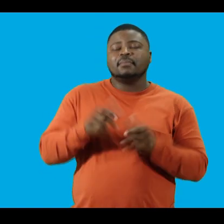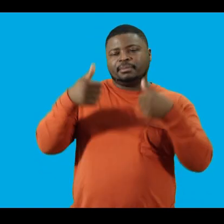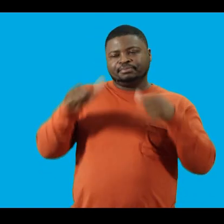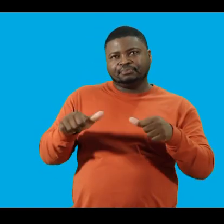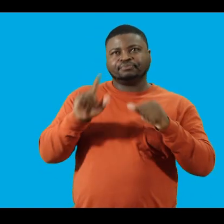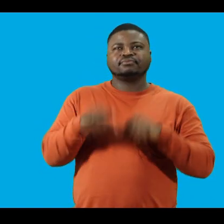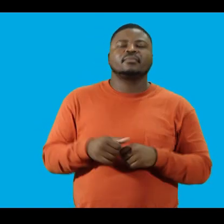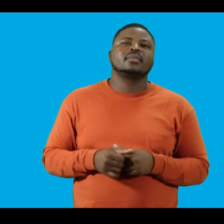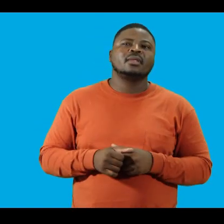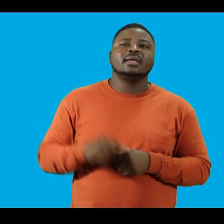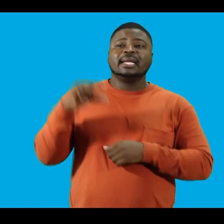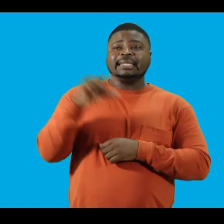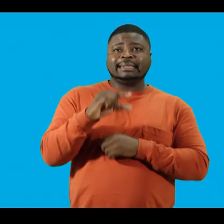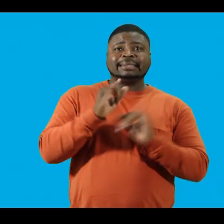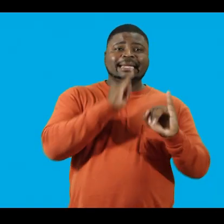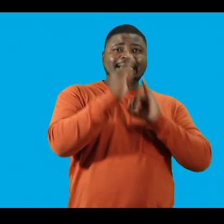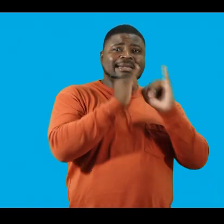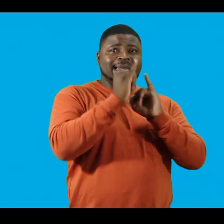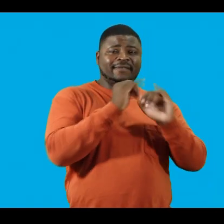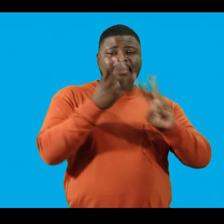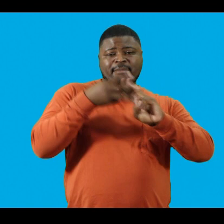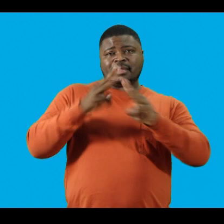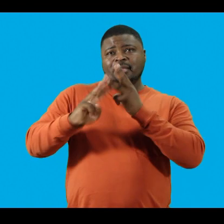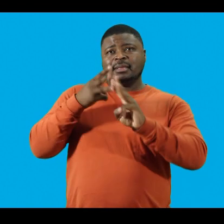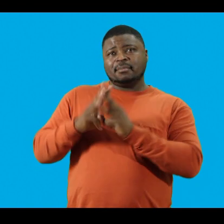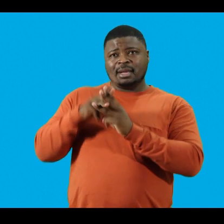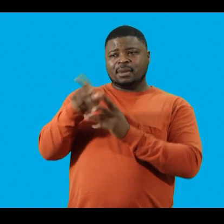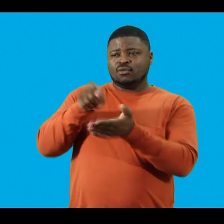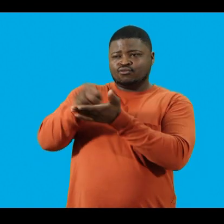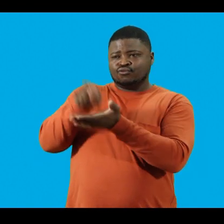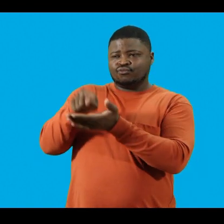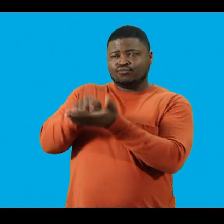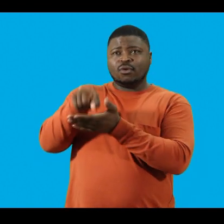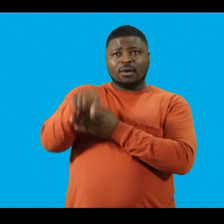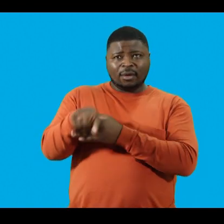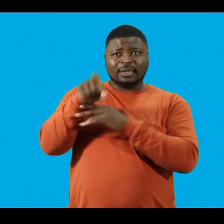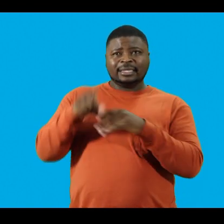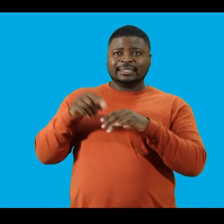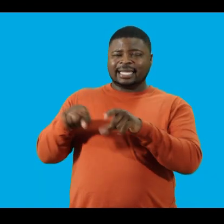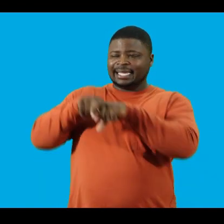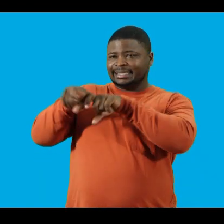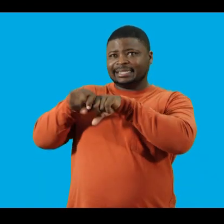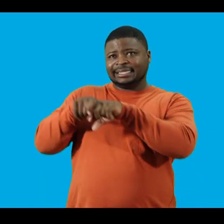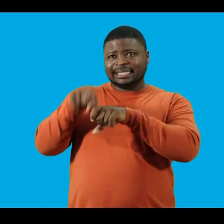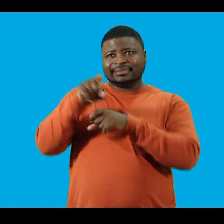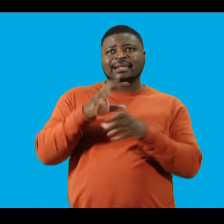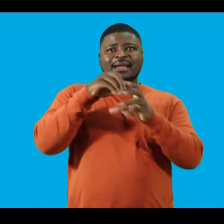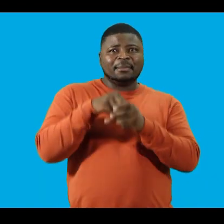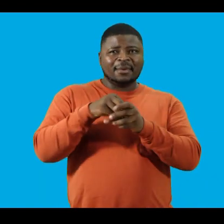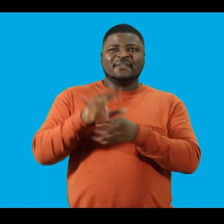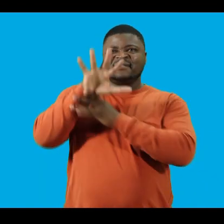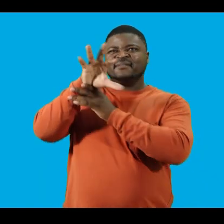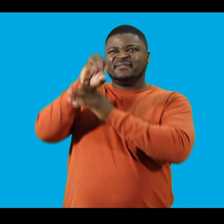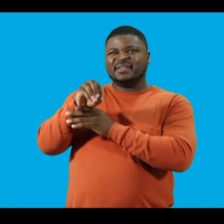one, grade 11 mathematical literacy learners wrote a test marked out of 50 marks.